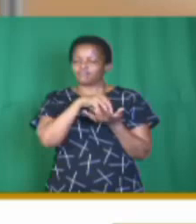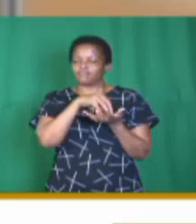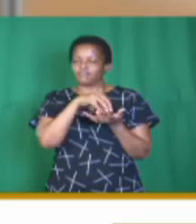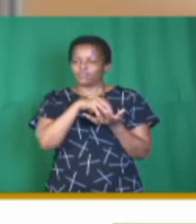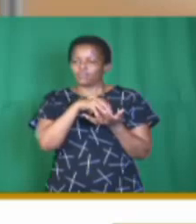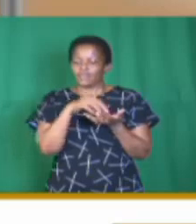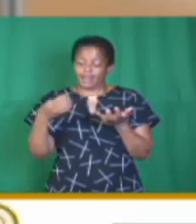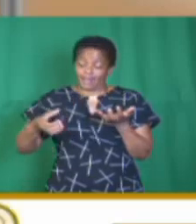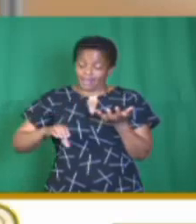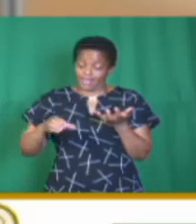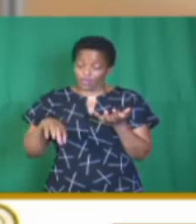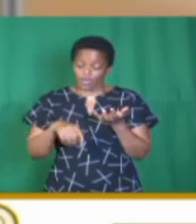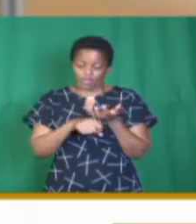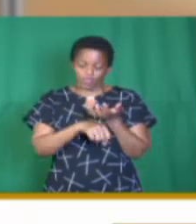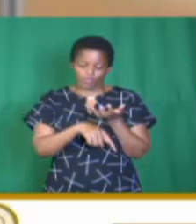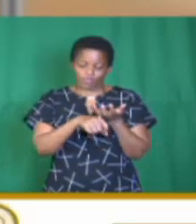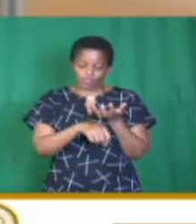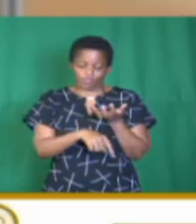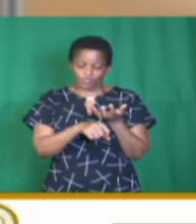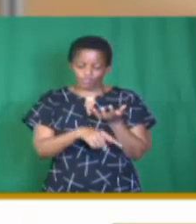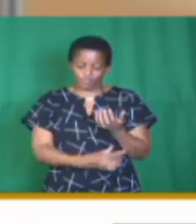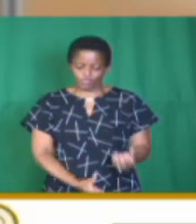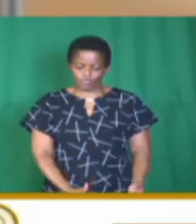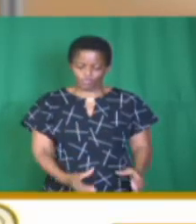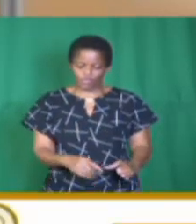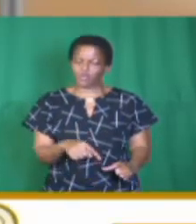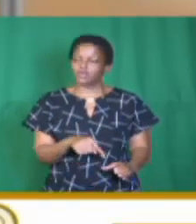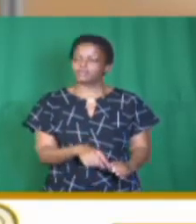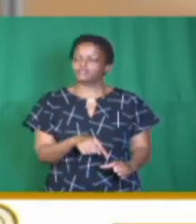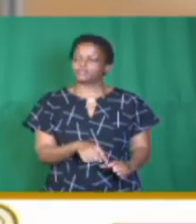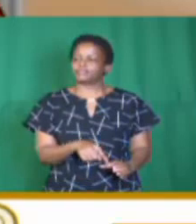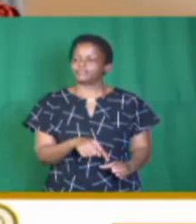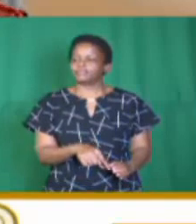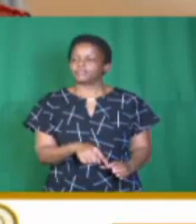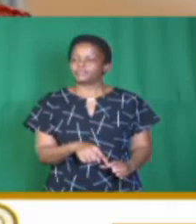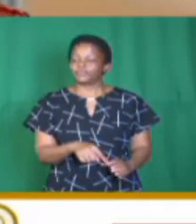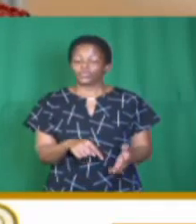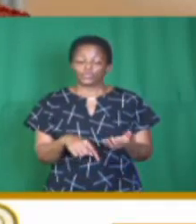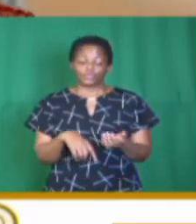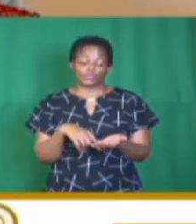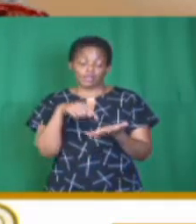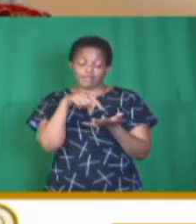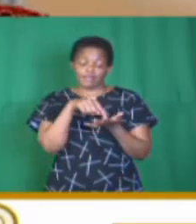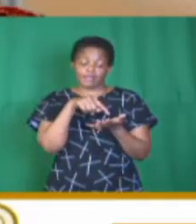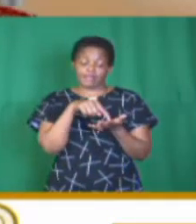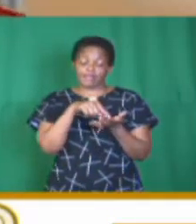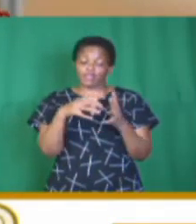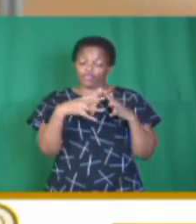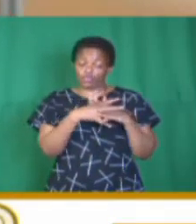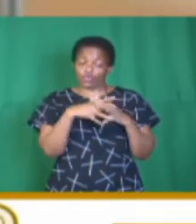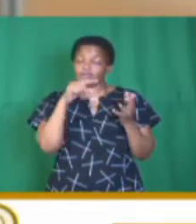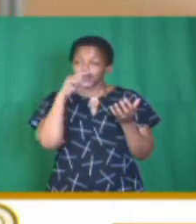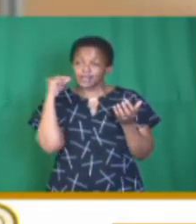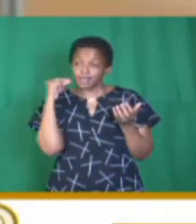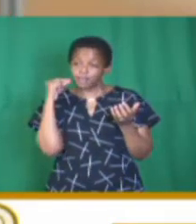liquid drips through into the container. We mentioned that the solid that remains on the filter paper is